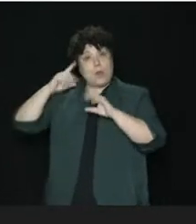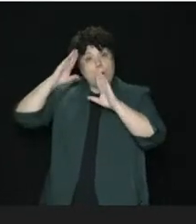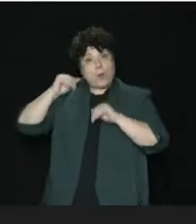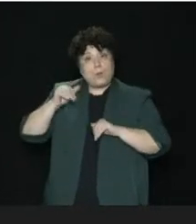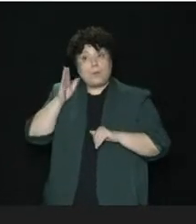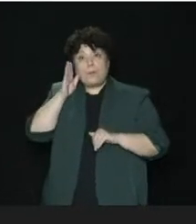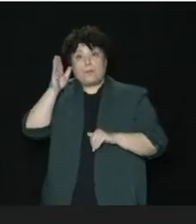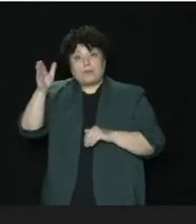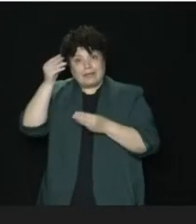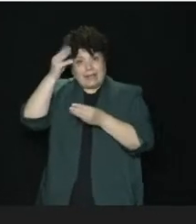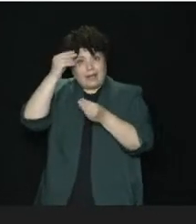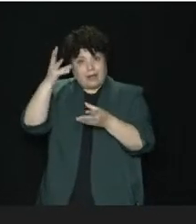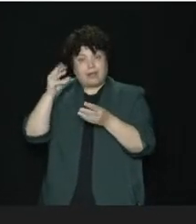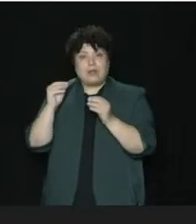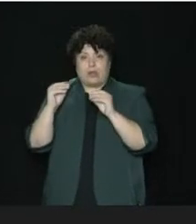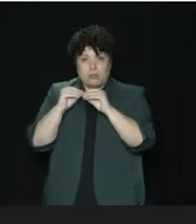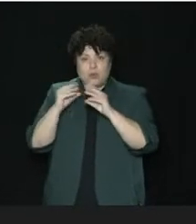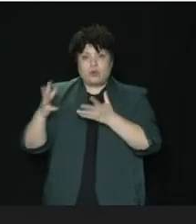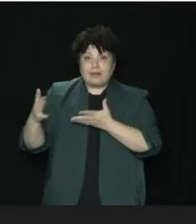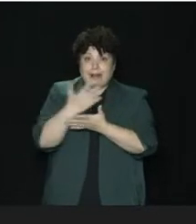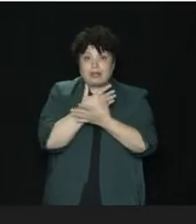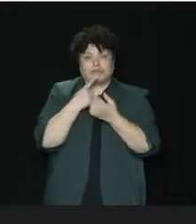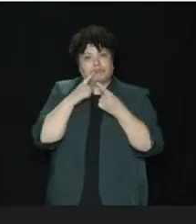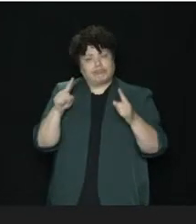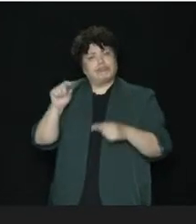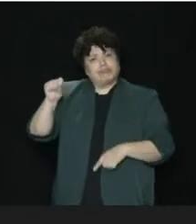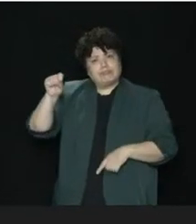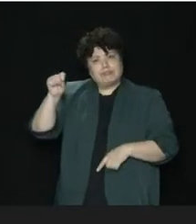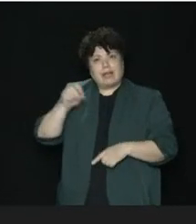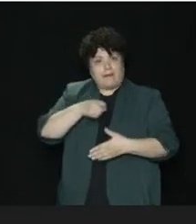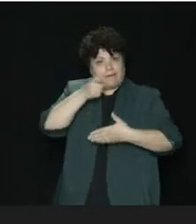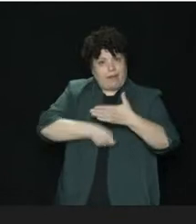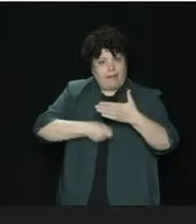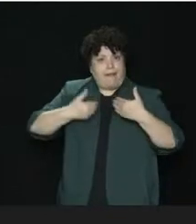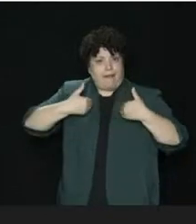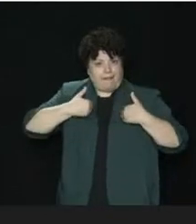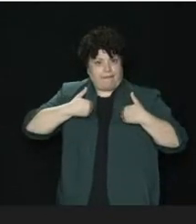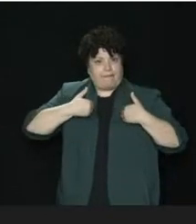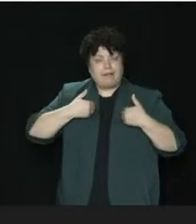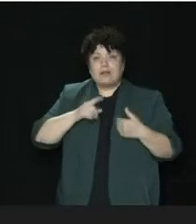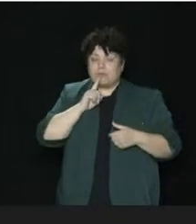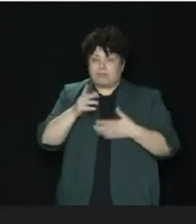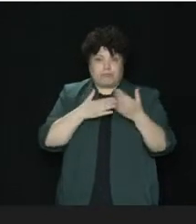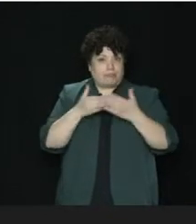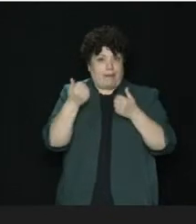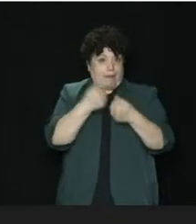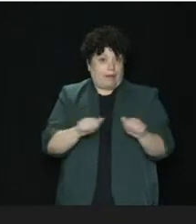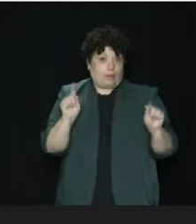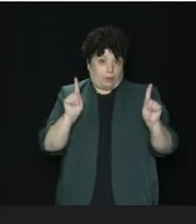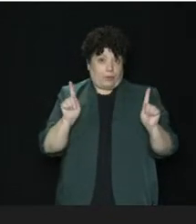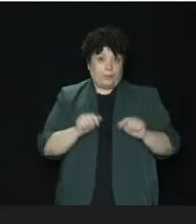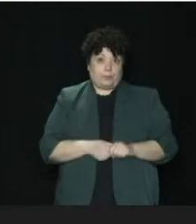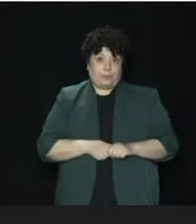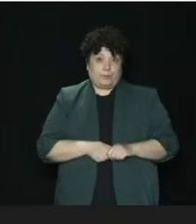data that can reassure people that those fines are indeed being applied and enforced everywhere across the country.